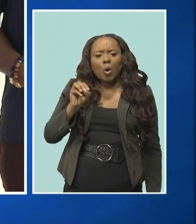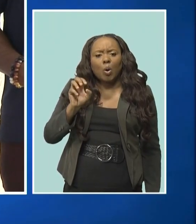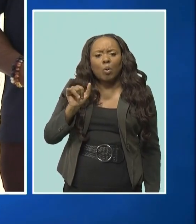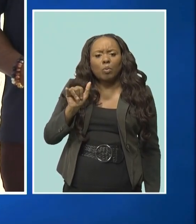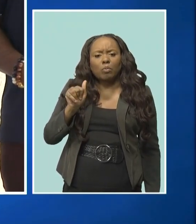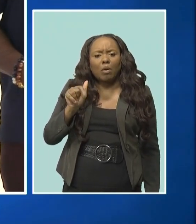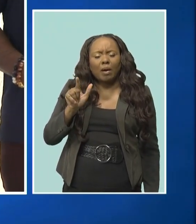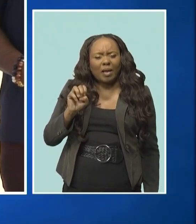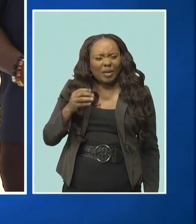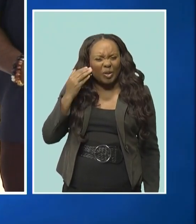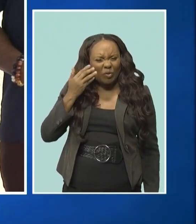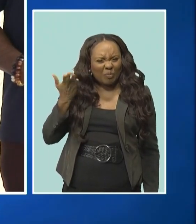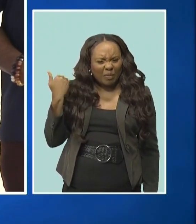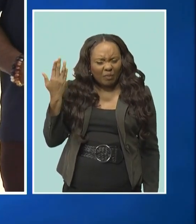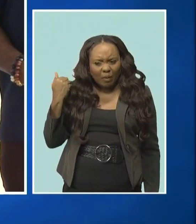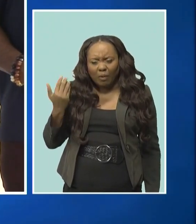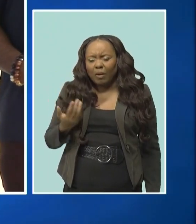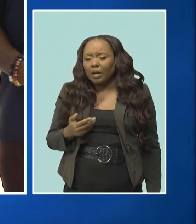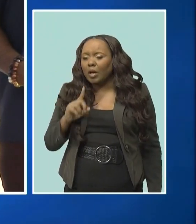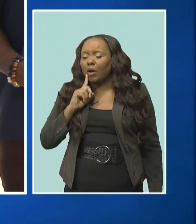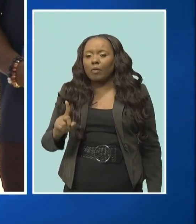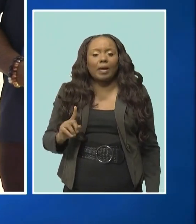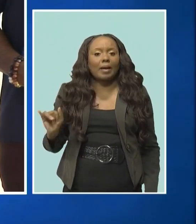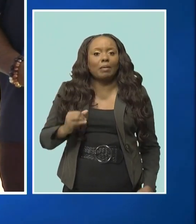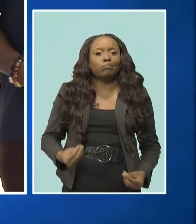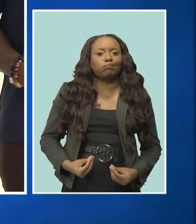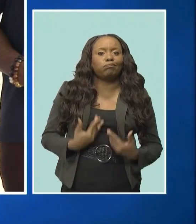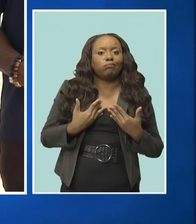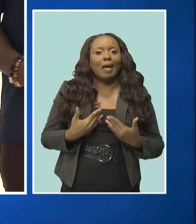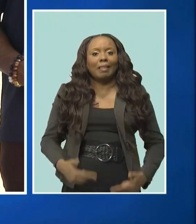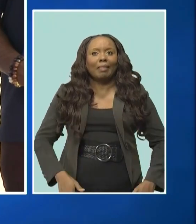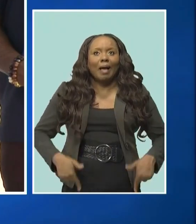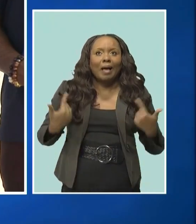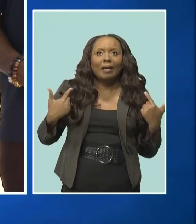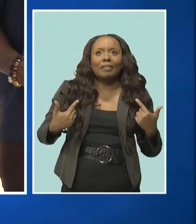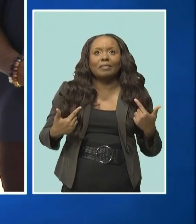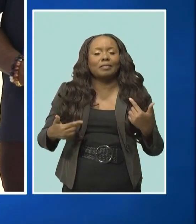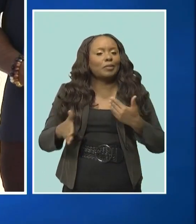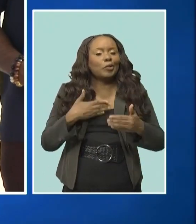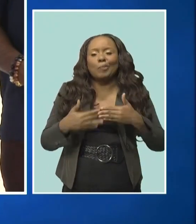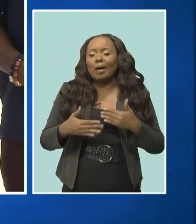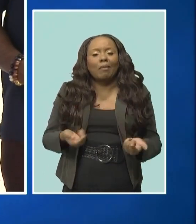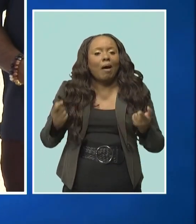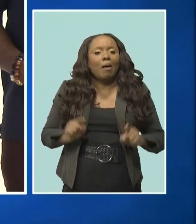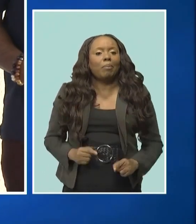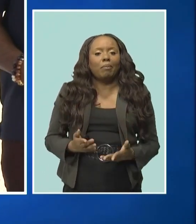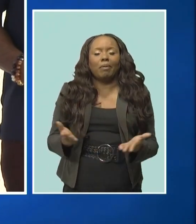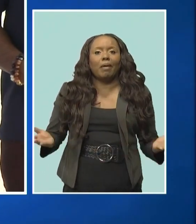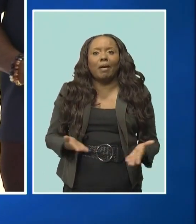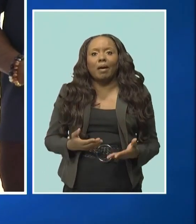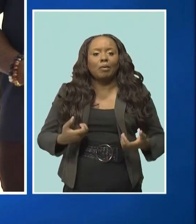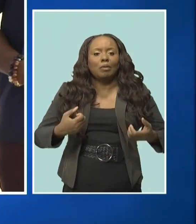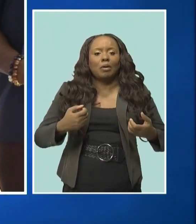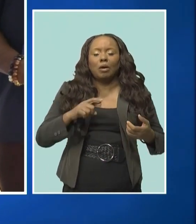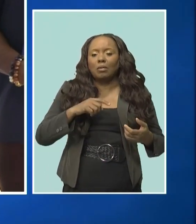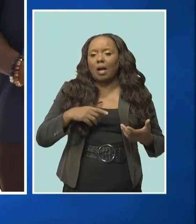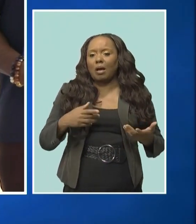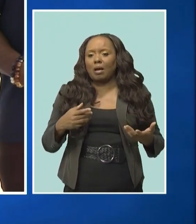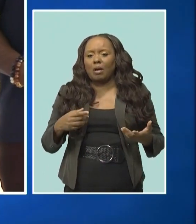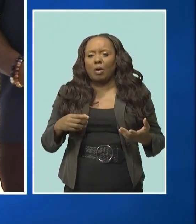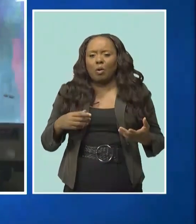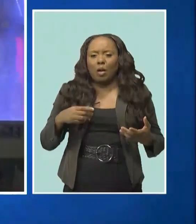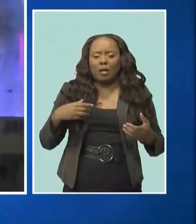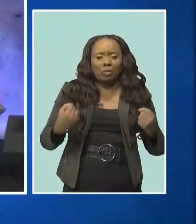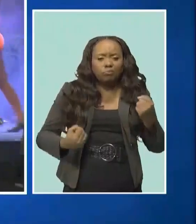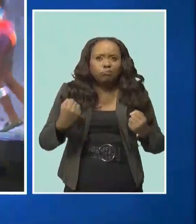It's nothing like it. There's no other show that we've put on here, whether motorsport or not, that has that sort of